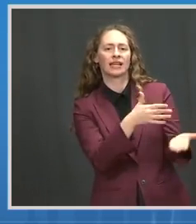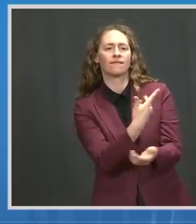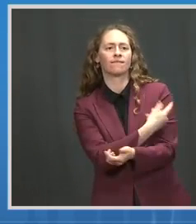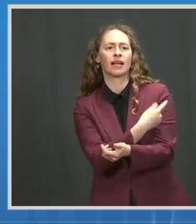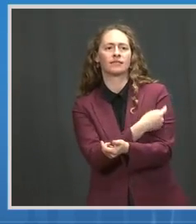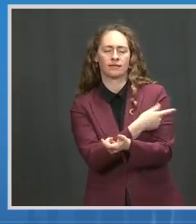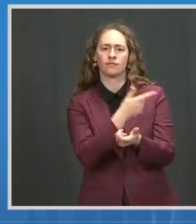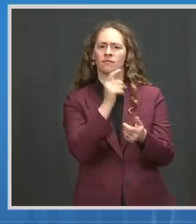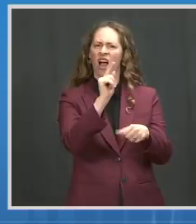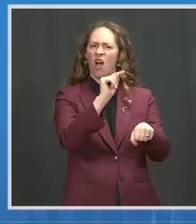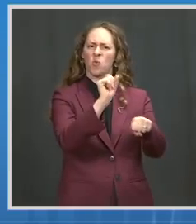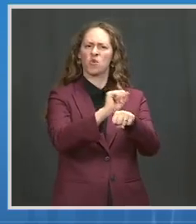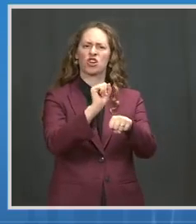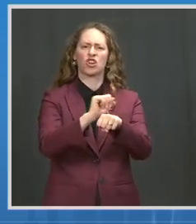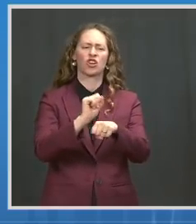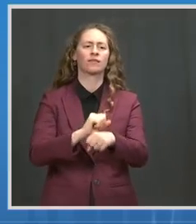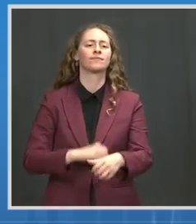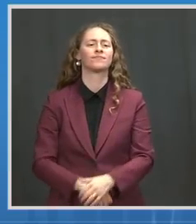Employers can now email